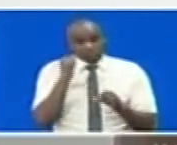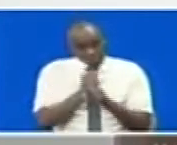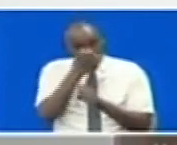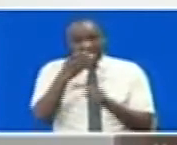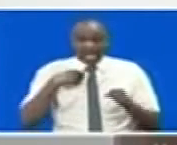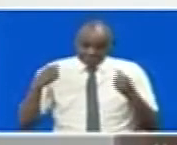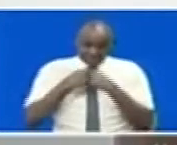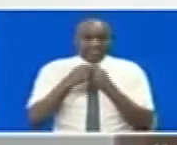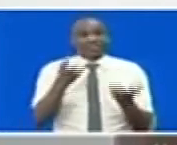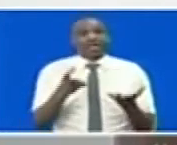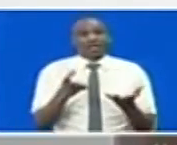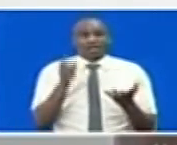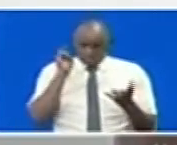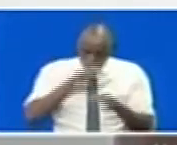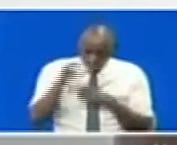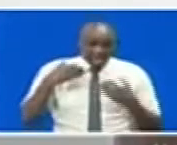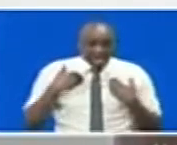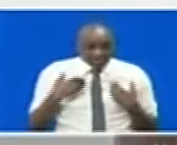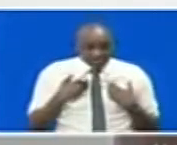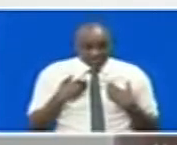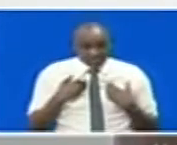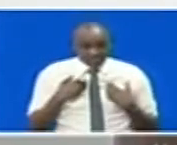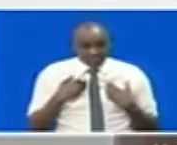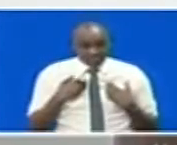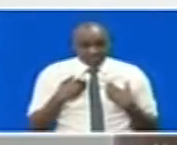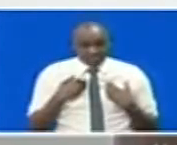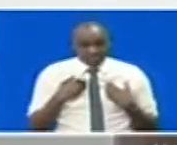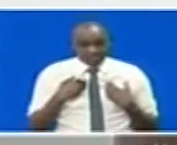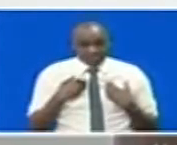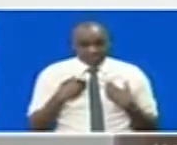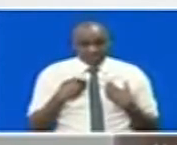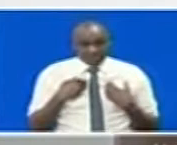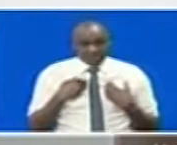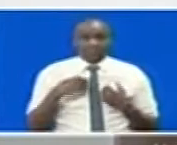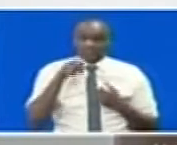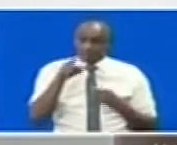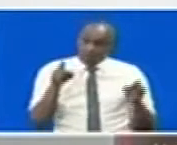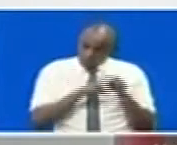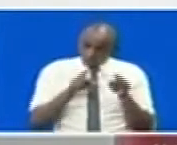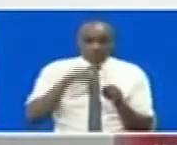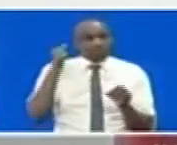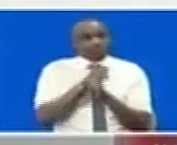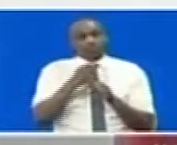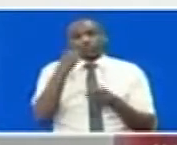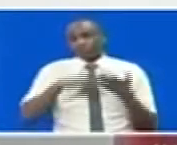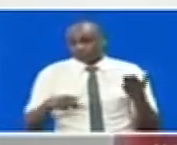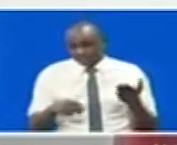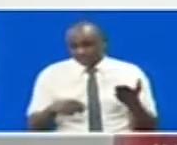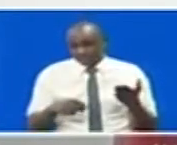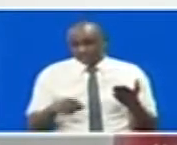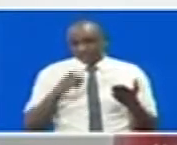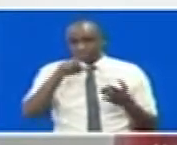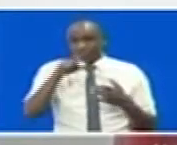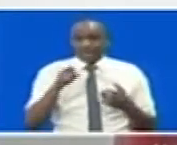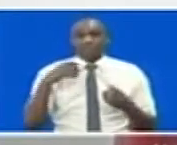be limitations. There must be some things he just can't fix. And it is also not right to demand